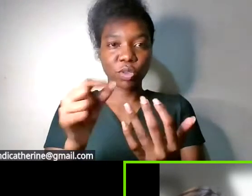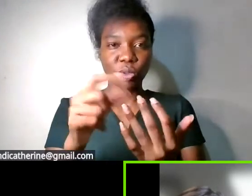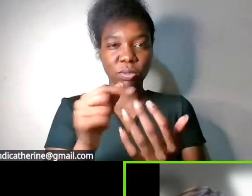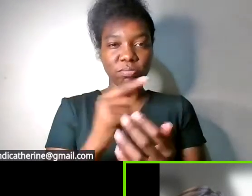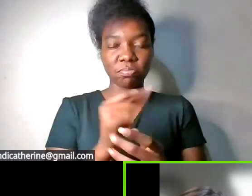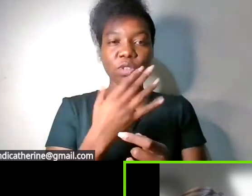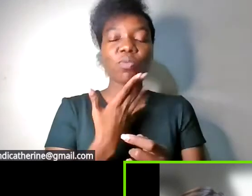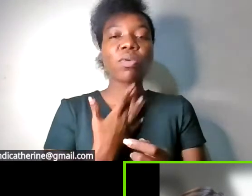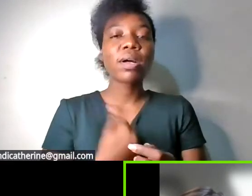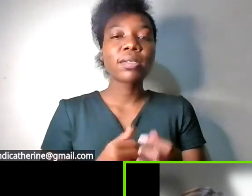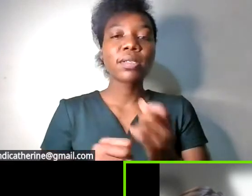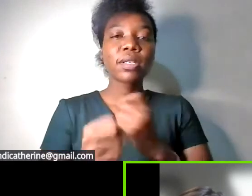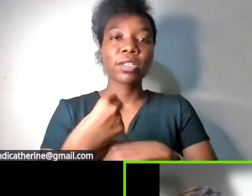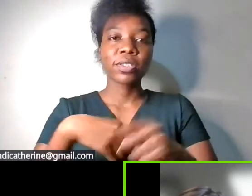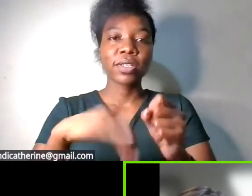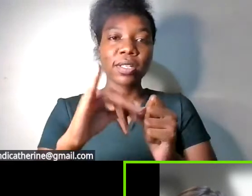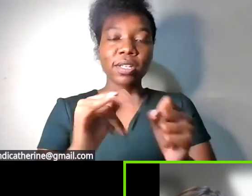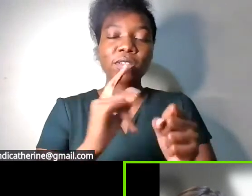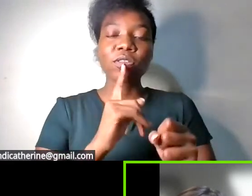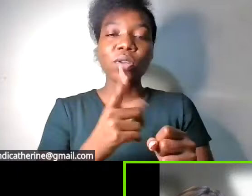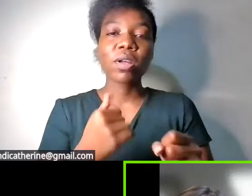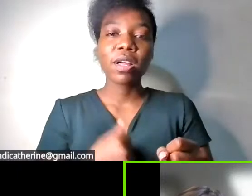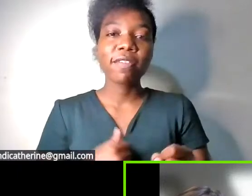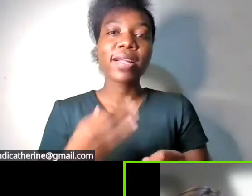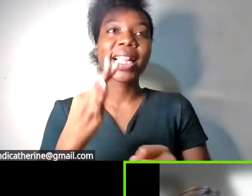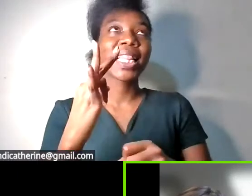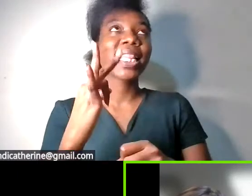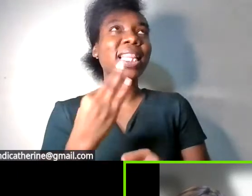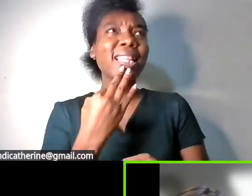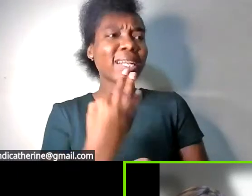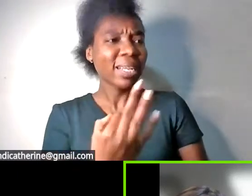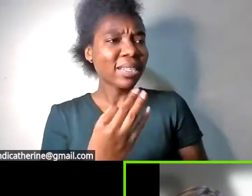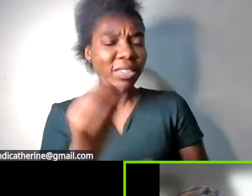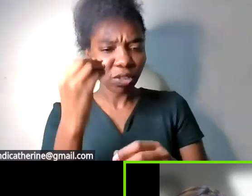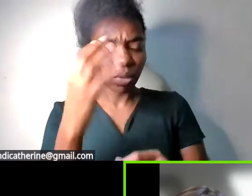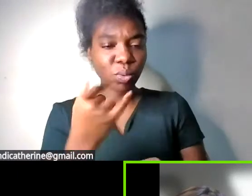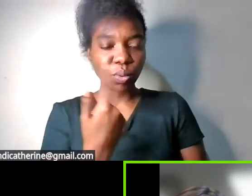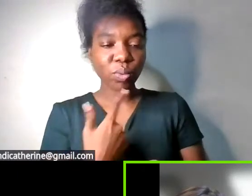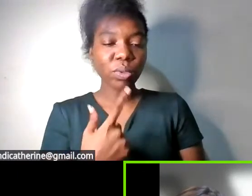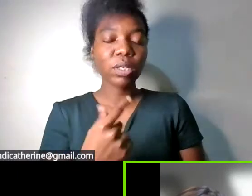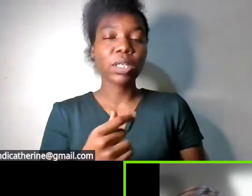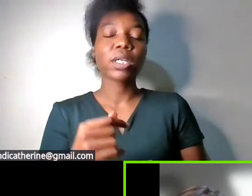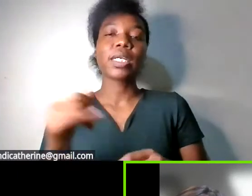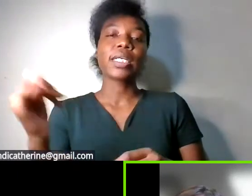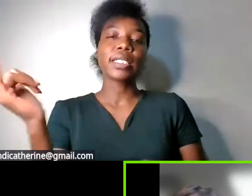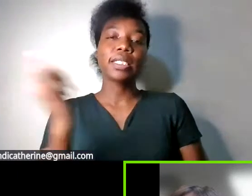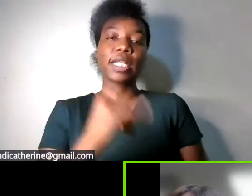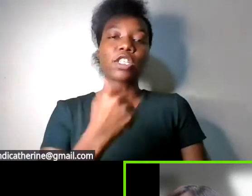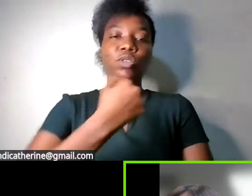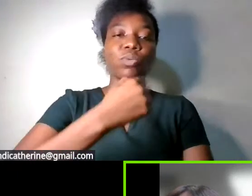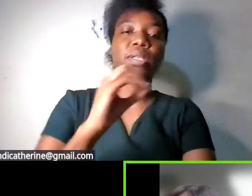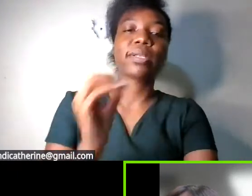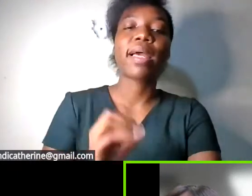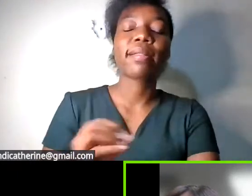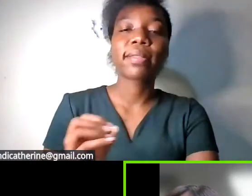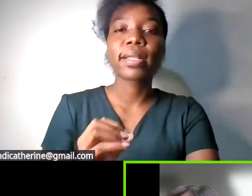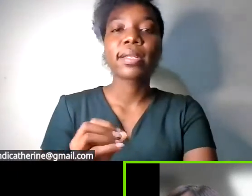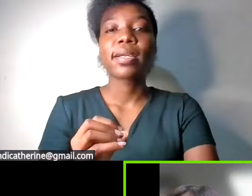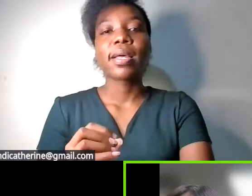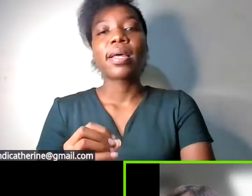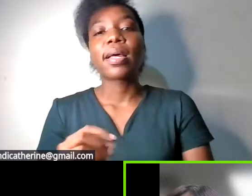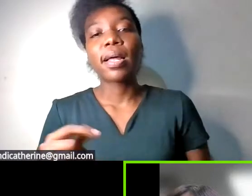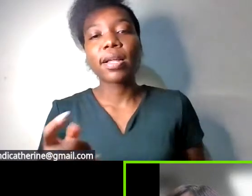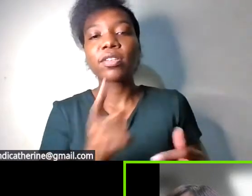have currently about 300 students worldwide who is not on campus, and they are actually taking our